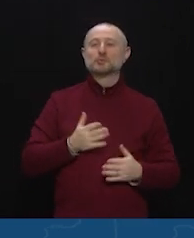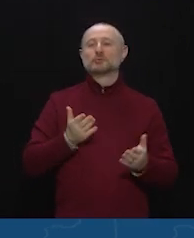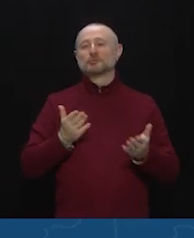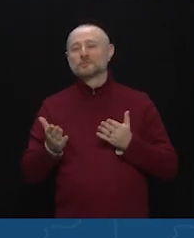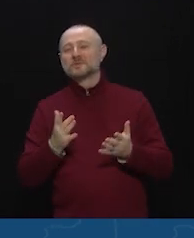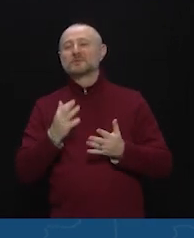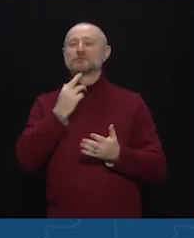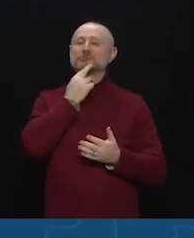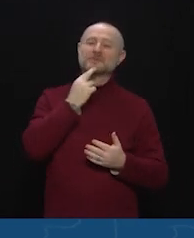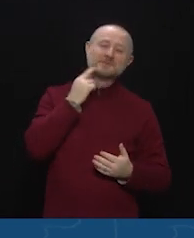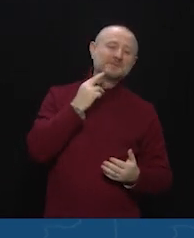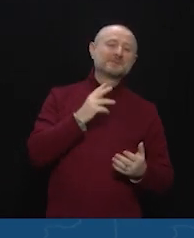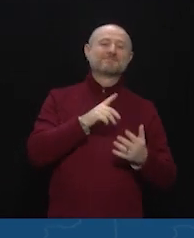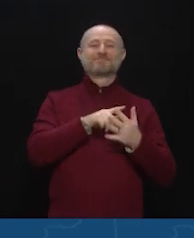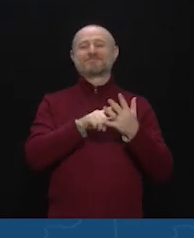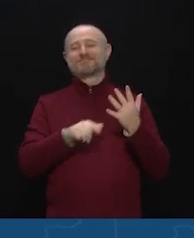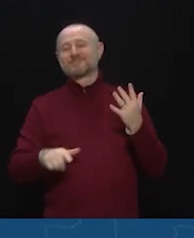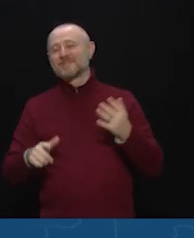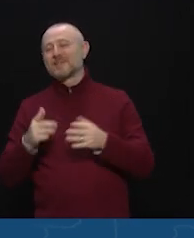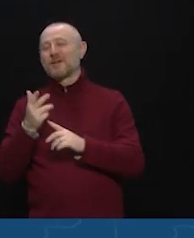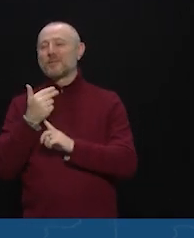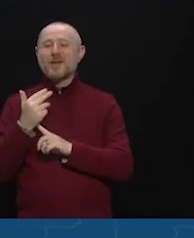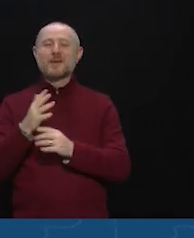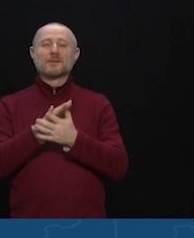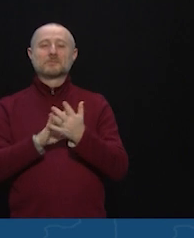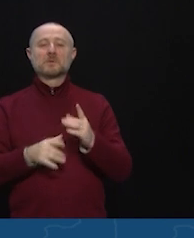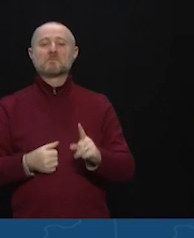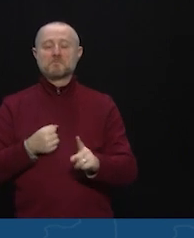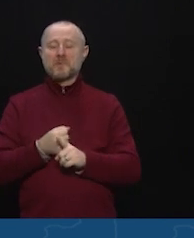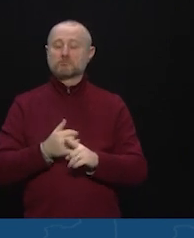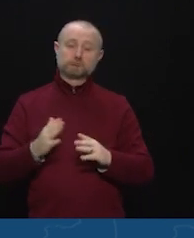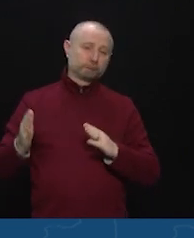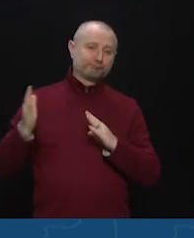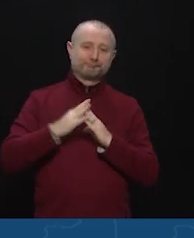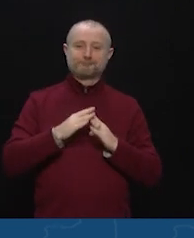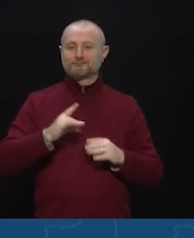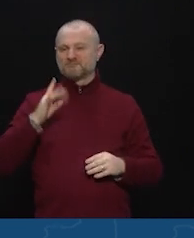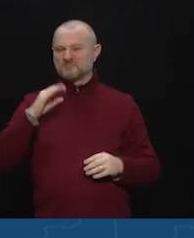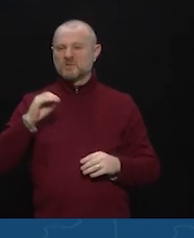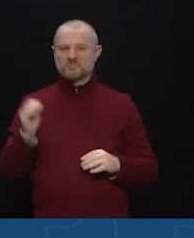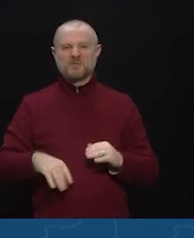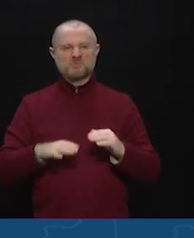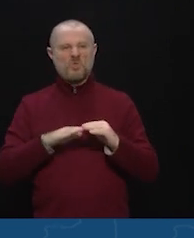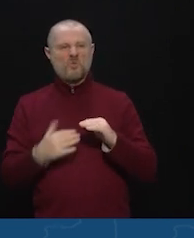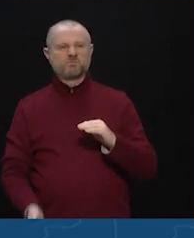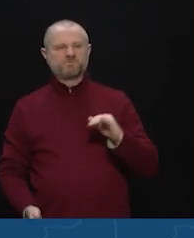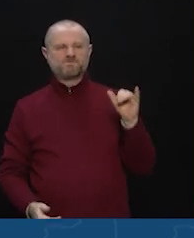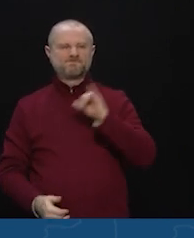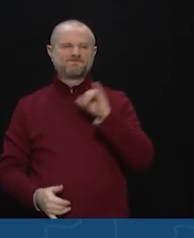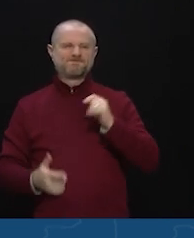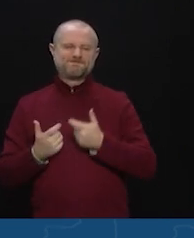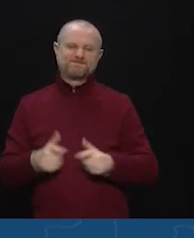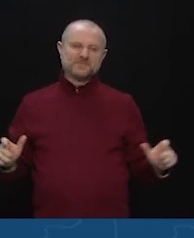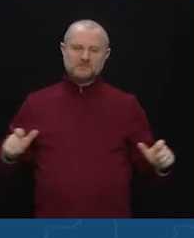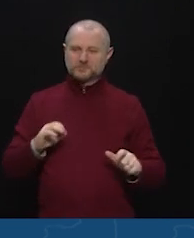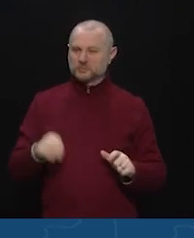were impacted the most, nearly 30% job losses, and they